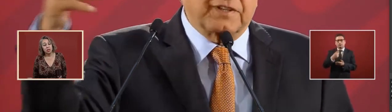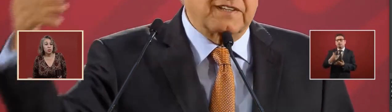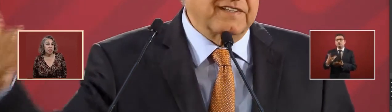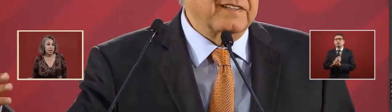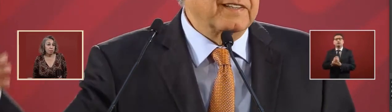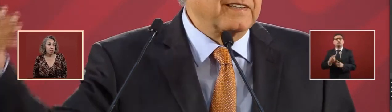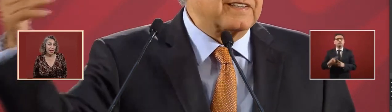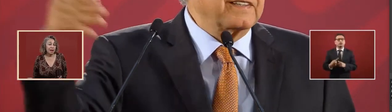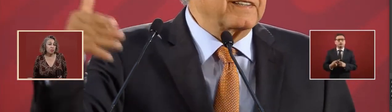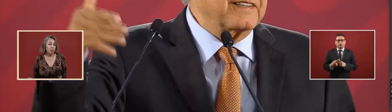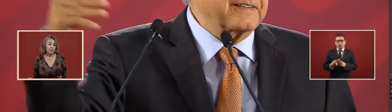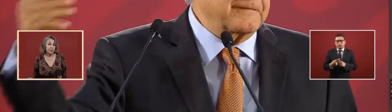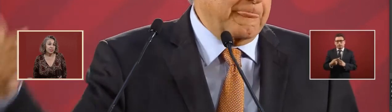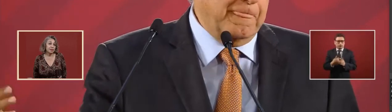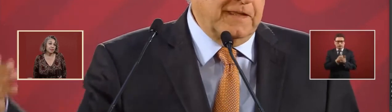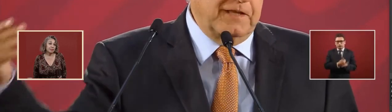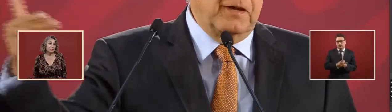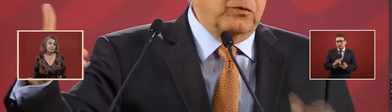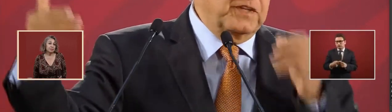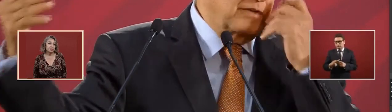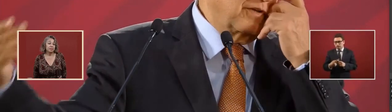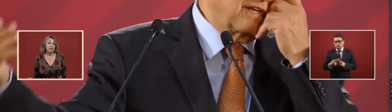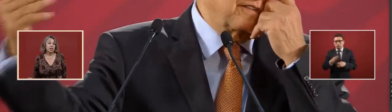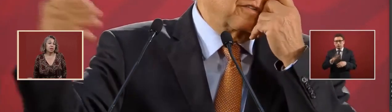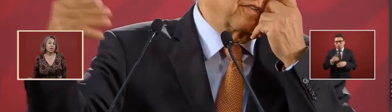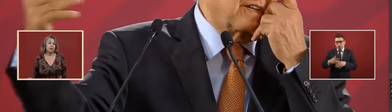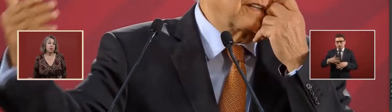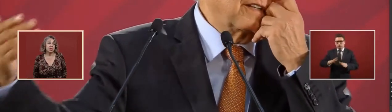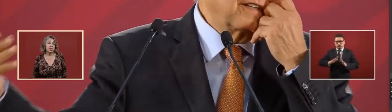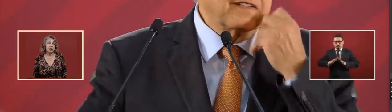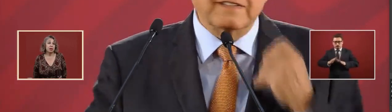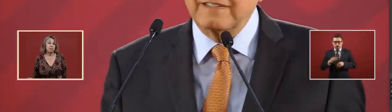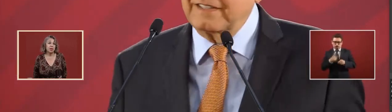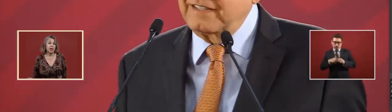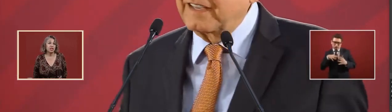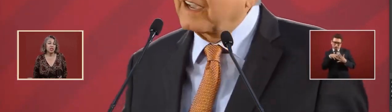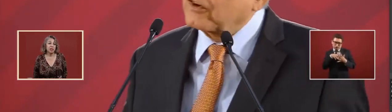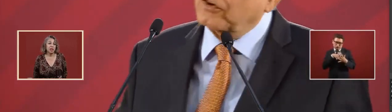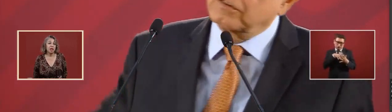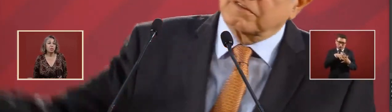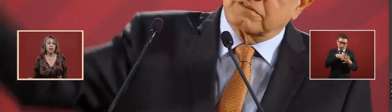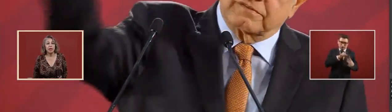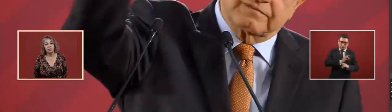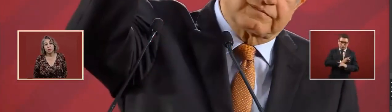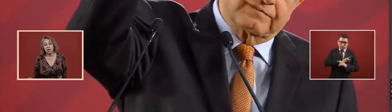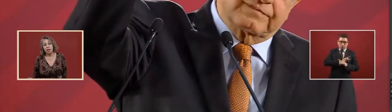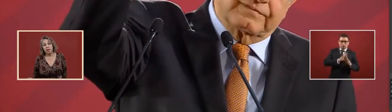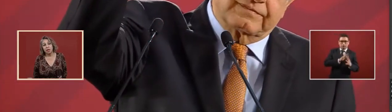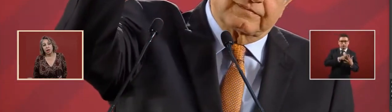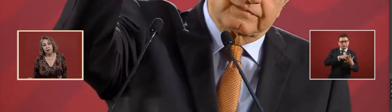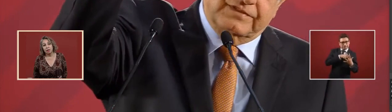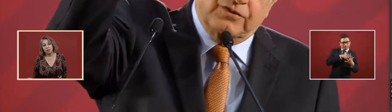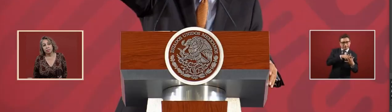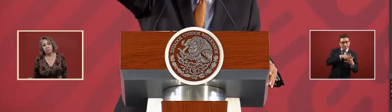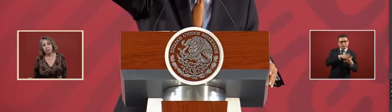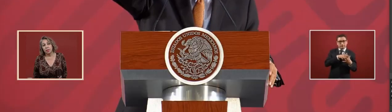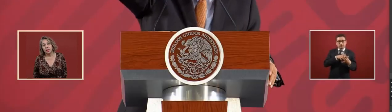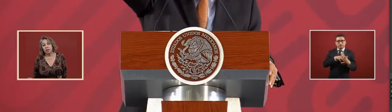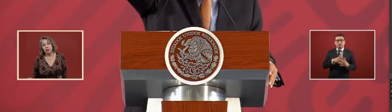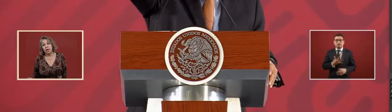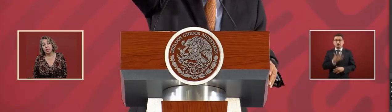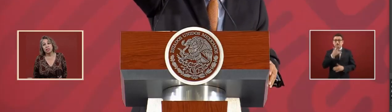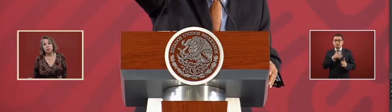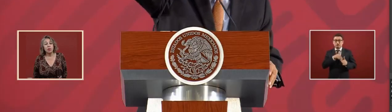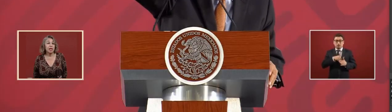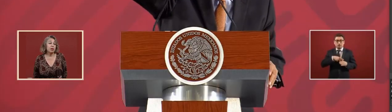batalla, to win that battle was. Iba dominando el ejército that federal. Was actually helping him. 5,000 hombres